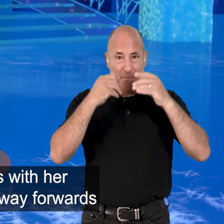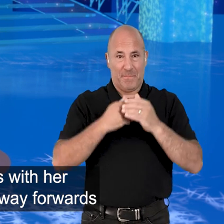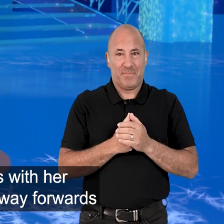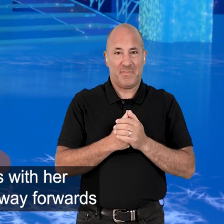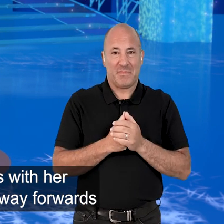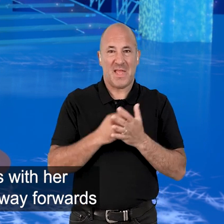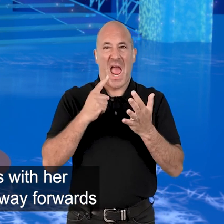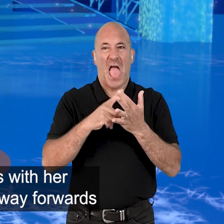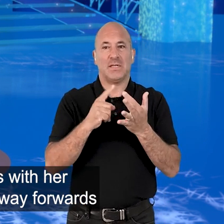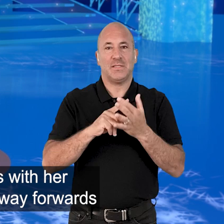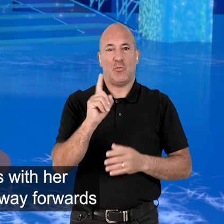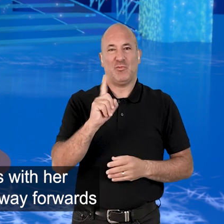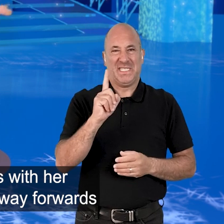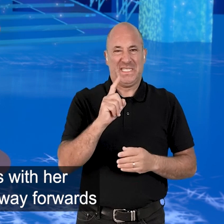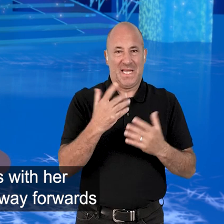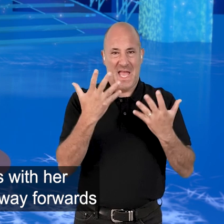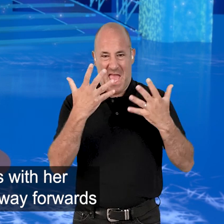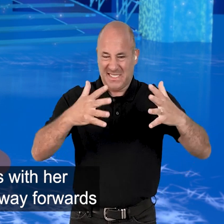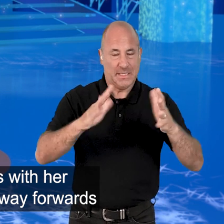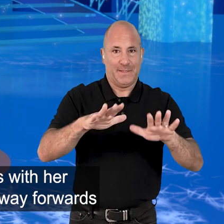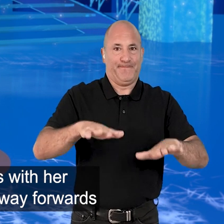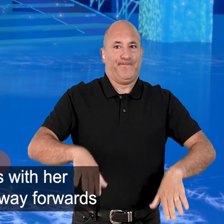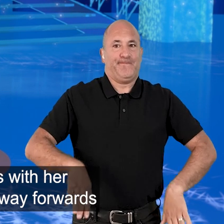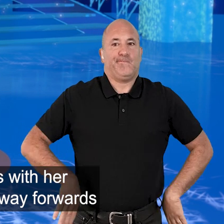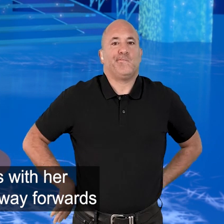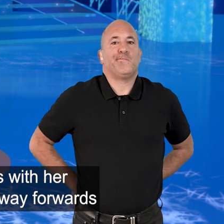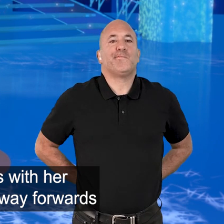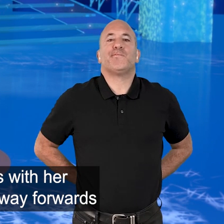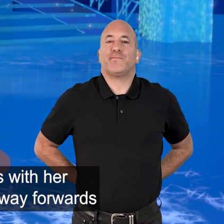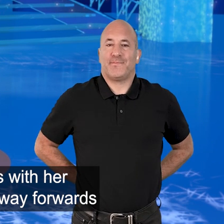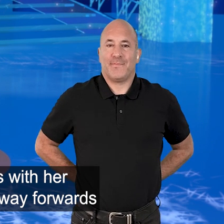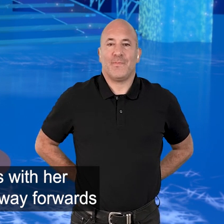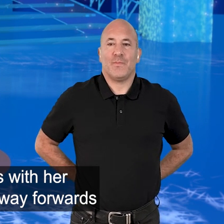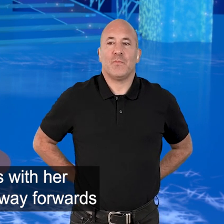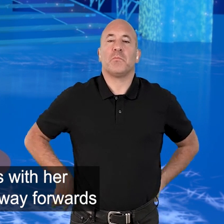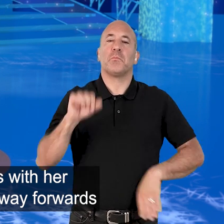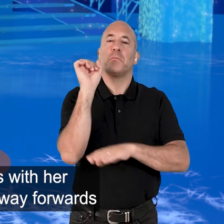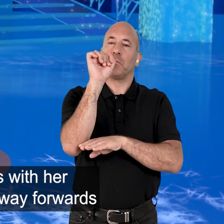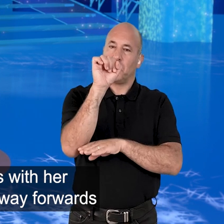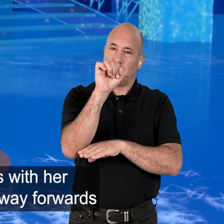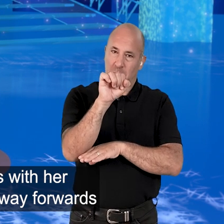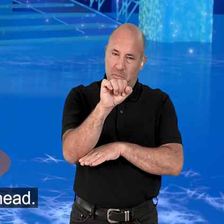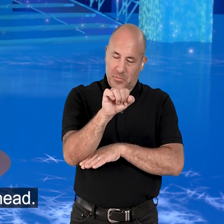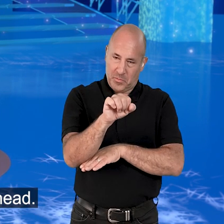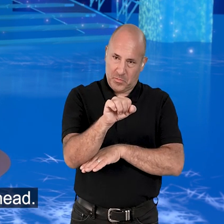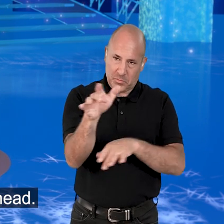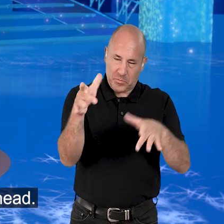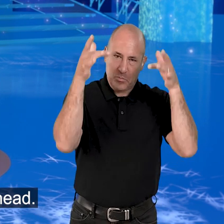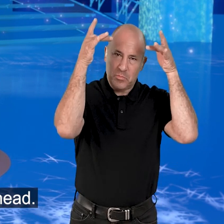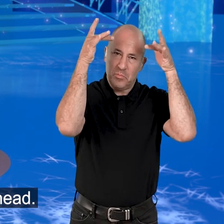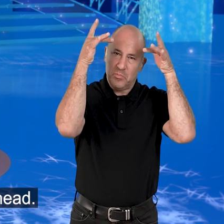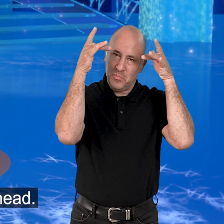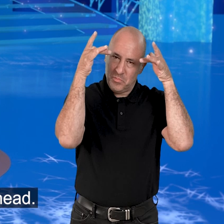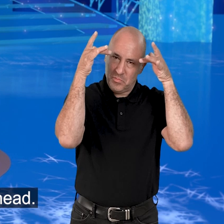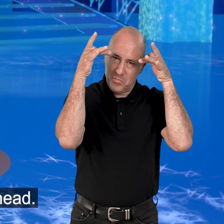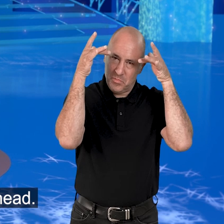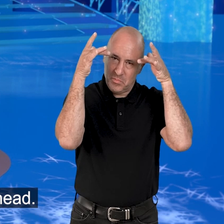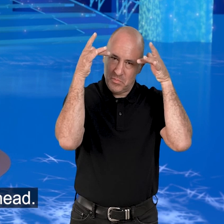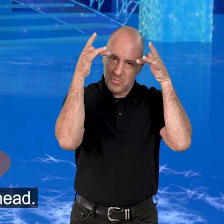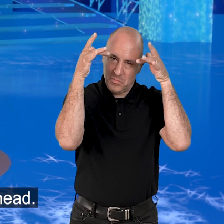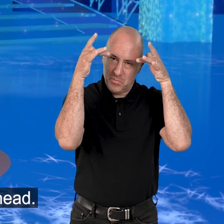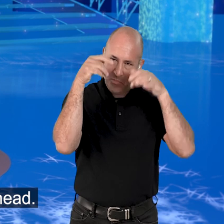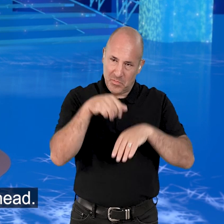coronation. And Elsa stands with her hands behind her back, bows all the way forwards to receive the crown on